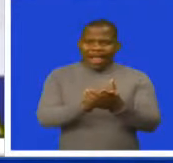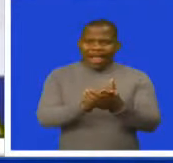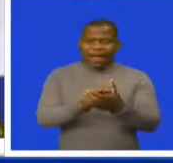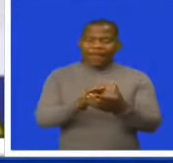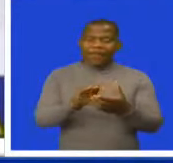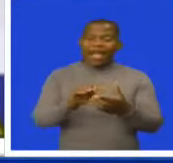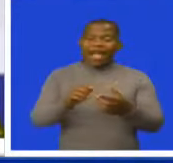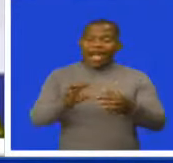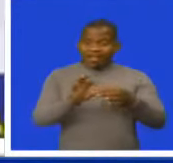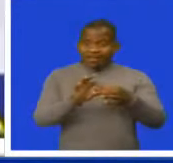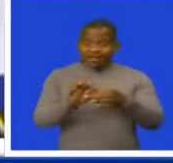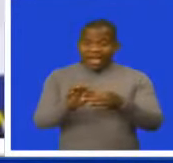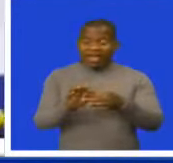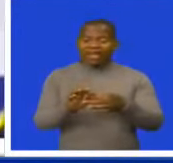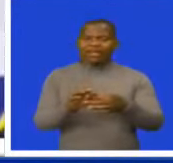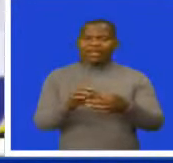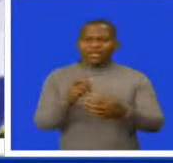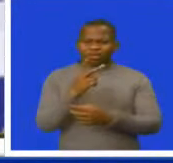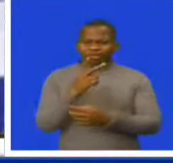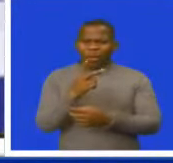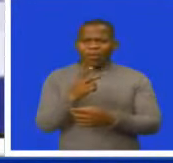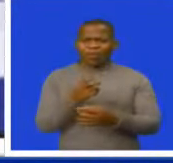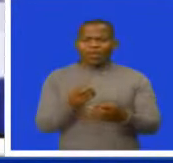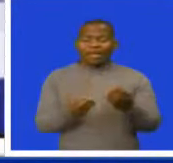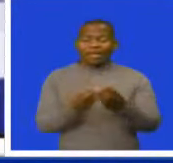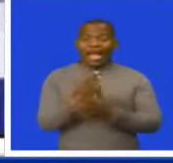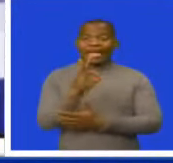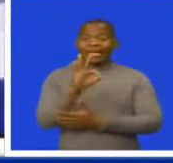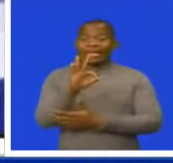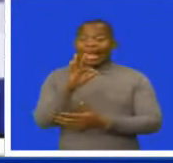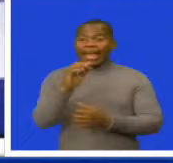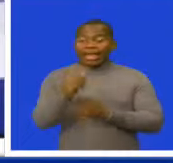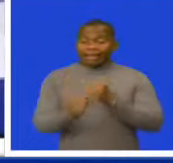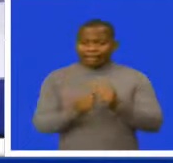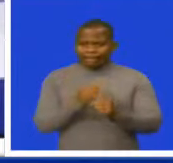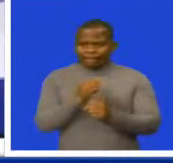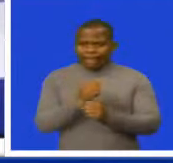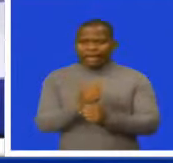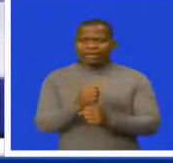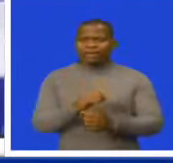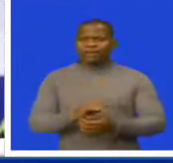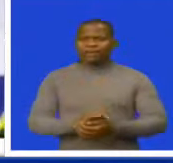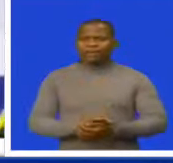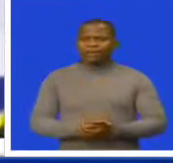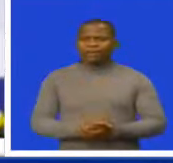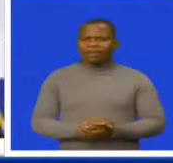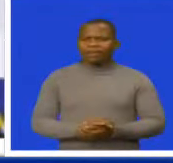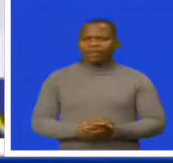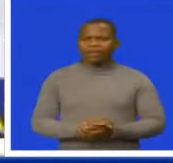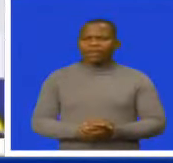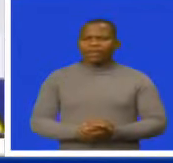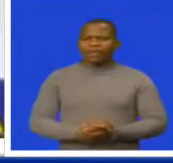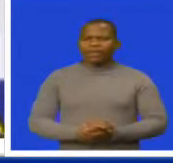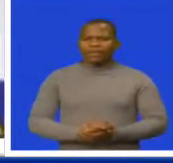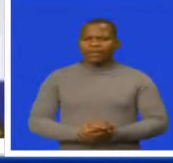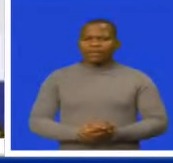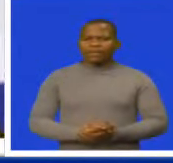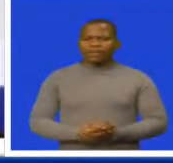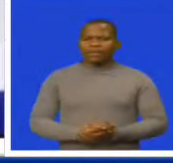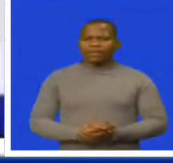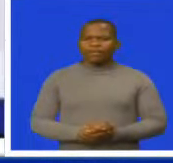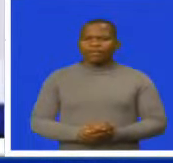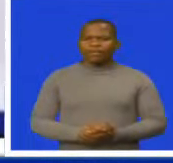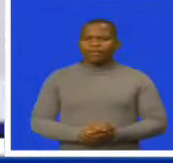tisihlanu enyangeni yengongoni kanti kutawudlalelwa lenhloko hofisi emasotsha enokwane libikele umsakadi weEswatini TV temdlalo ngiphathizwe